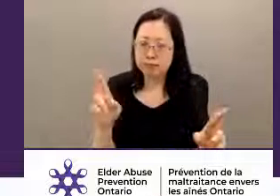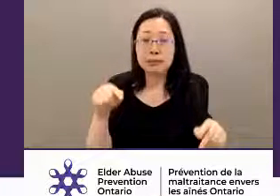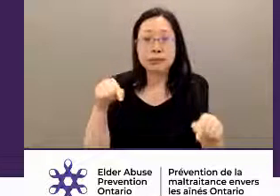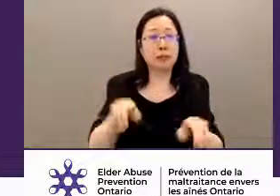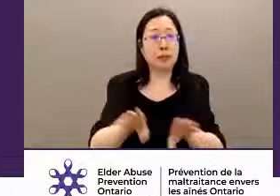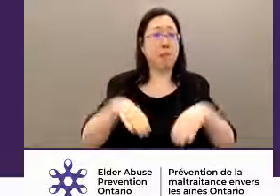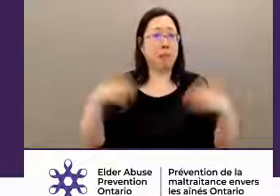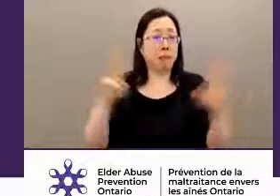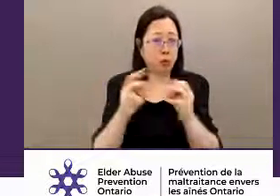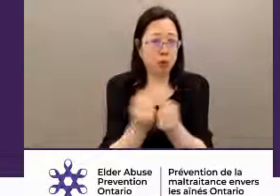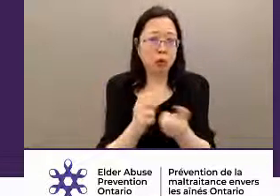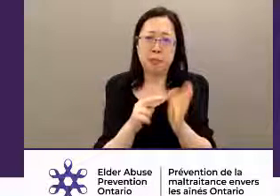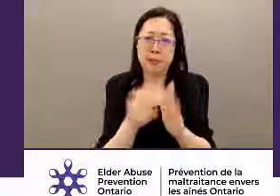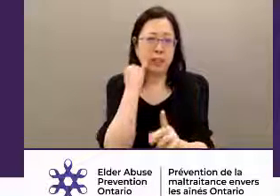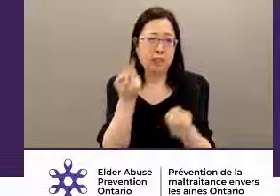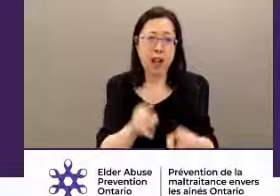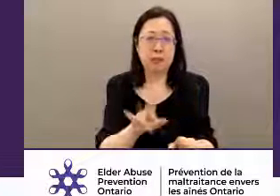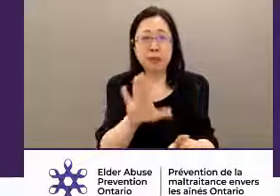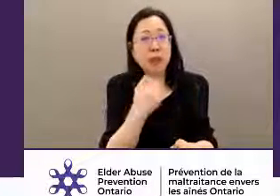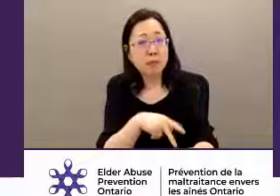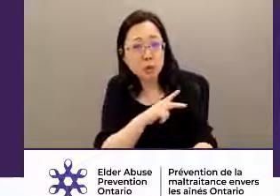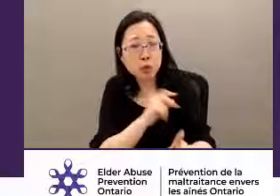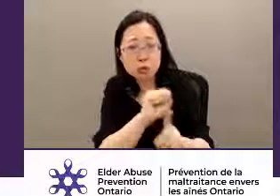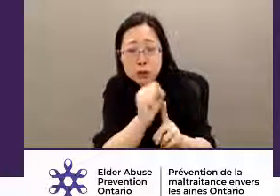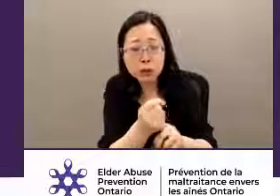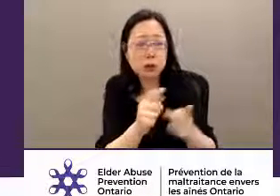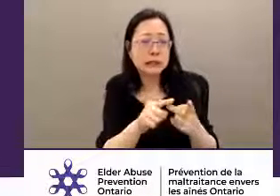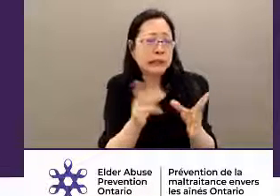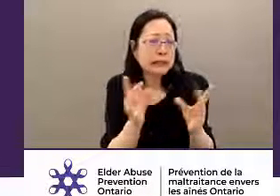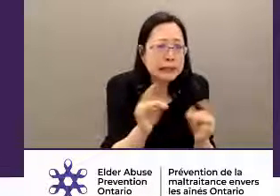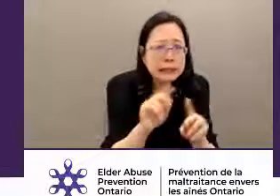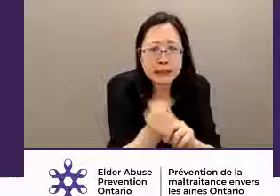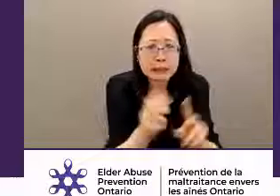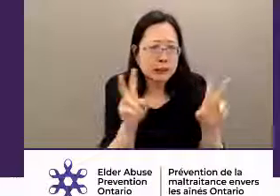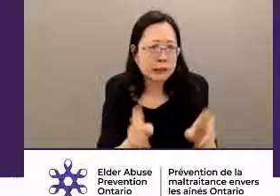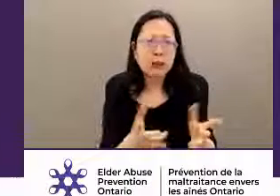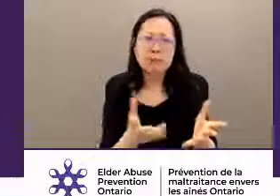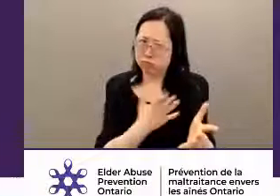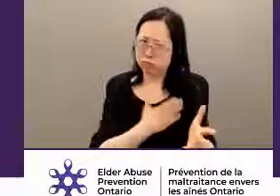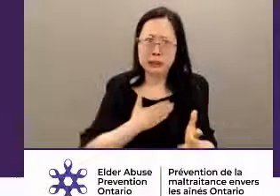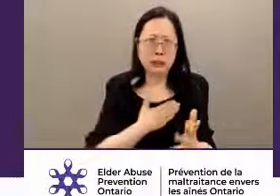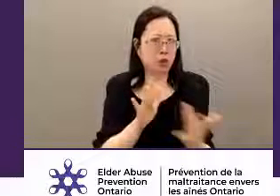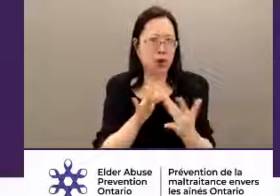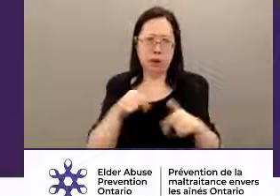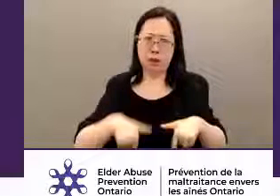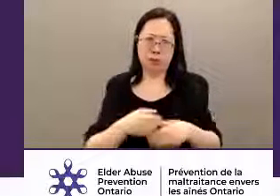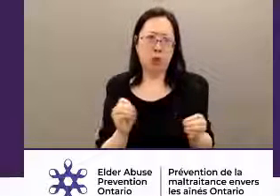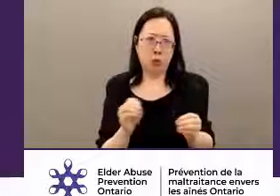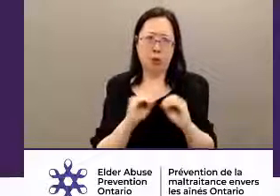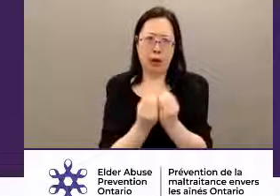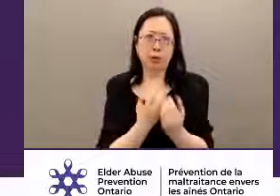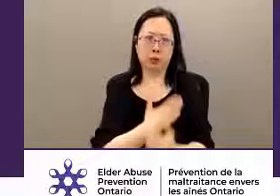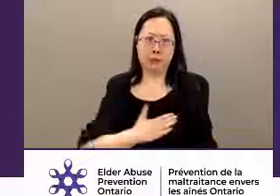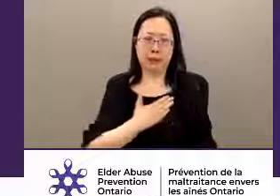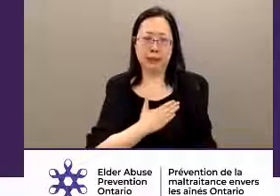have a personal circumstance or situation that you want to address, we do encourage you to contact us directly through our